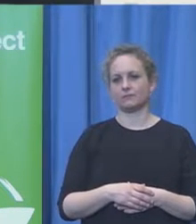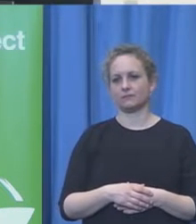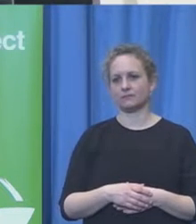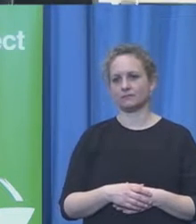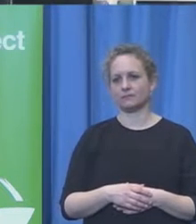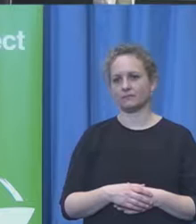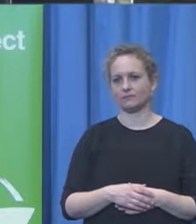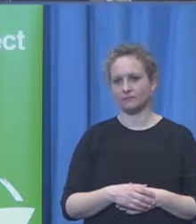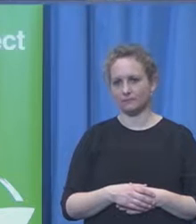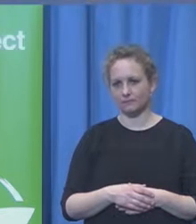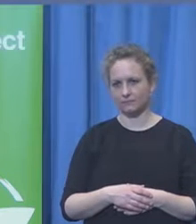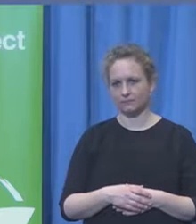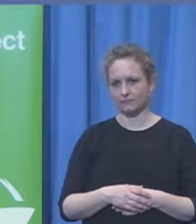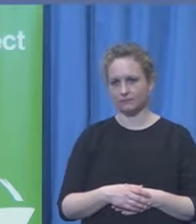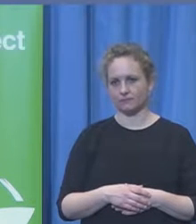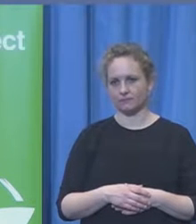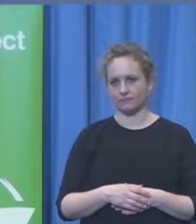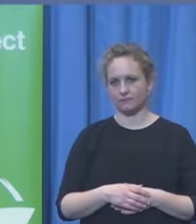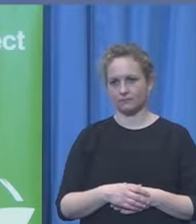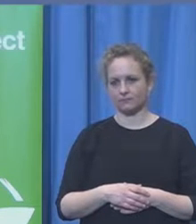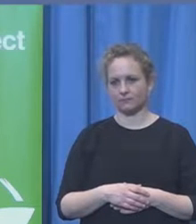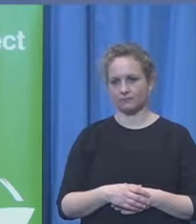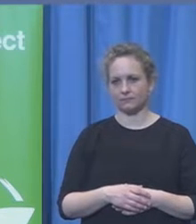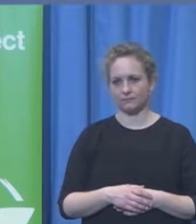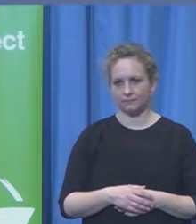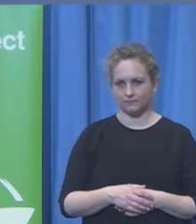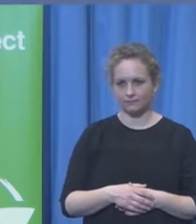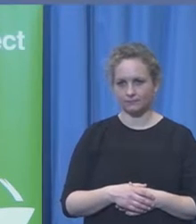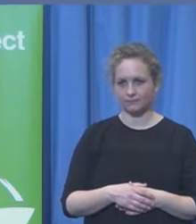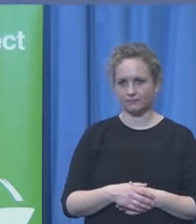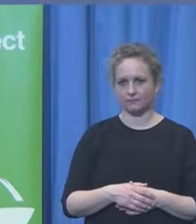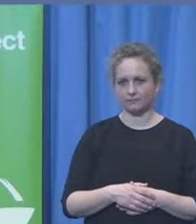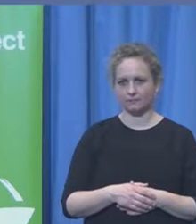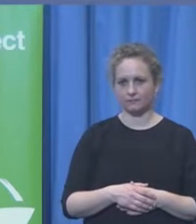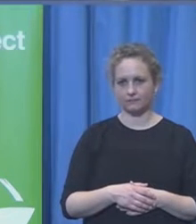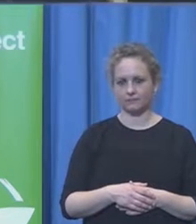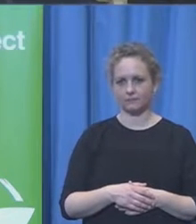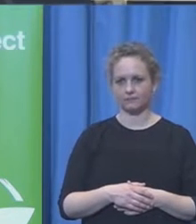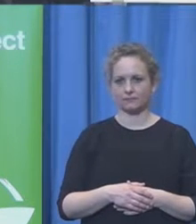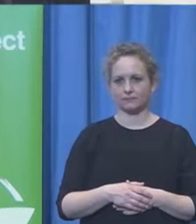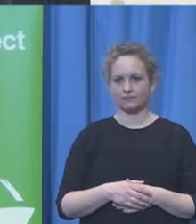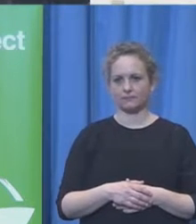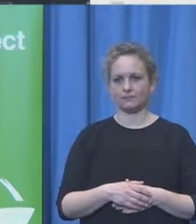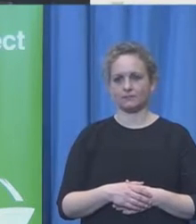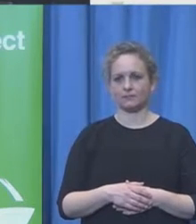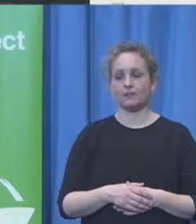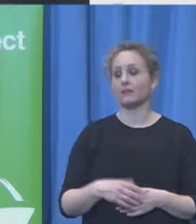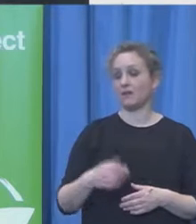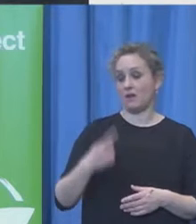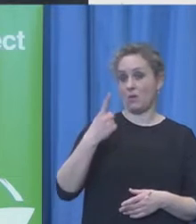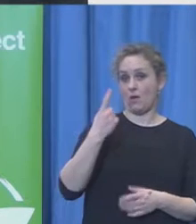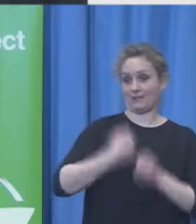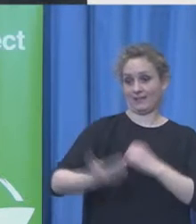million people working, 2,050,000 people working. But unfortunately, when it comes to